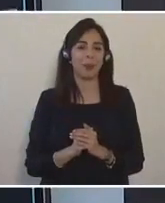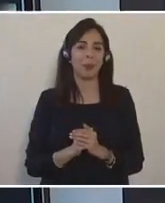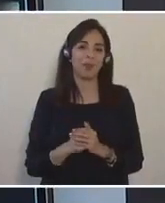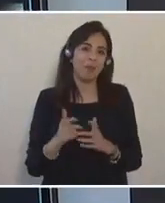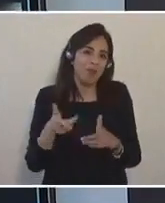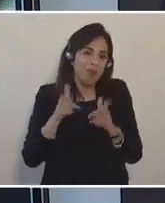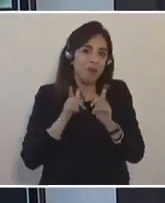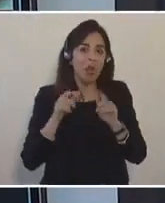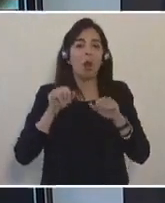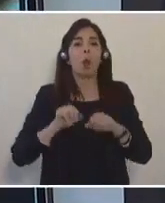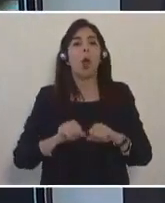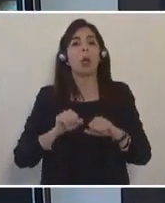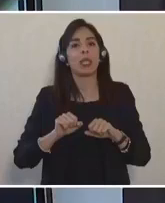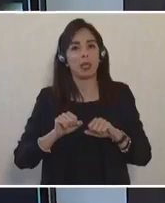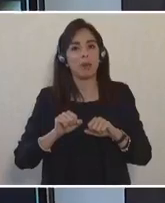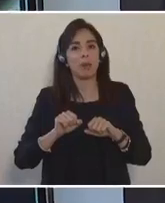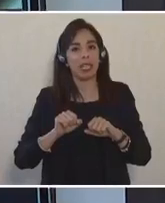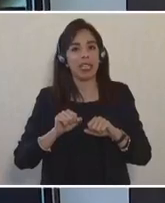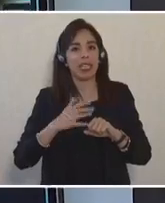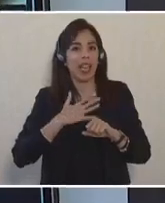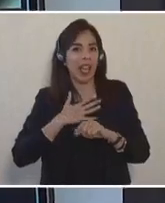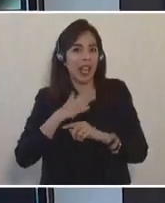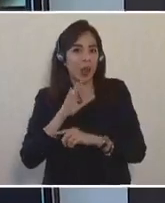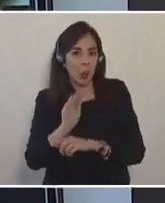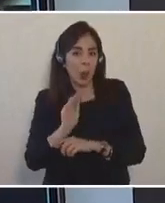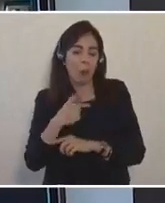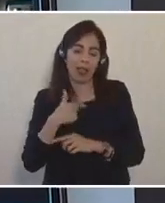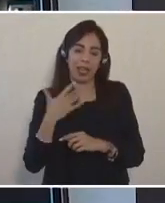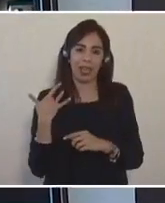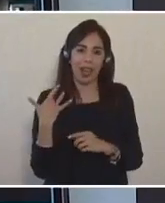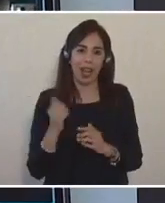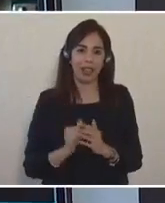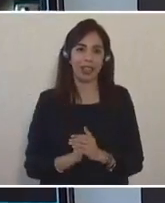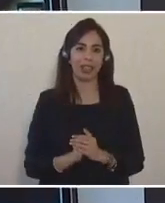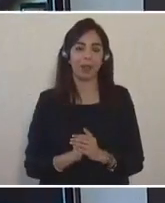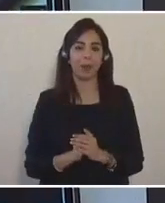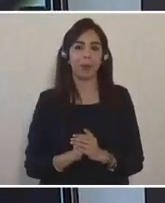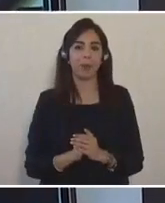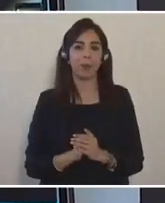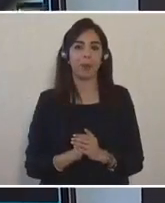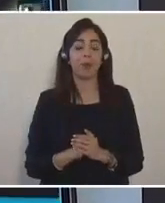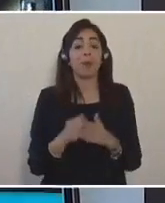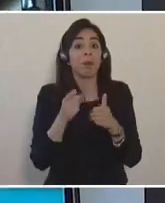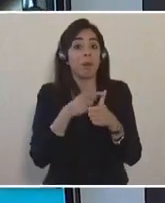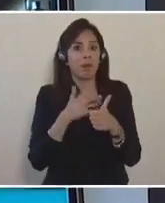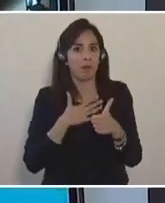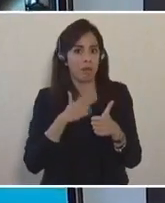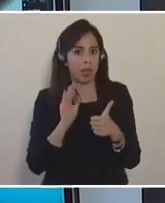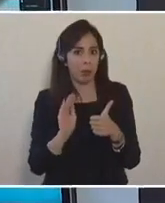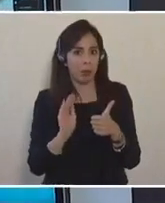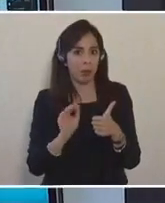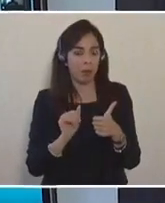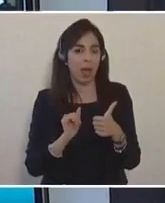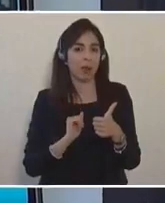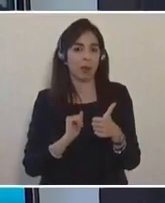First one would be the proposal of the IMF. They said that